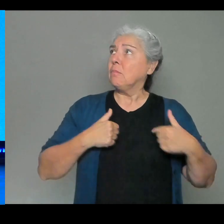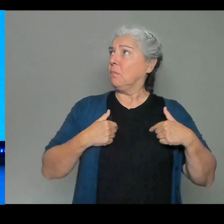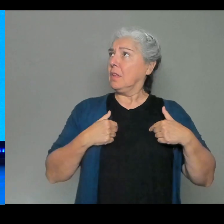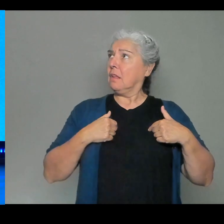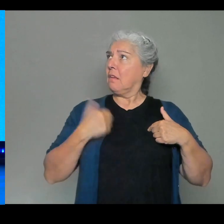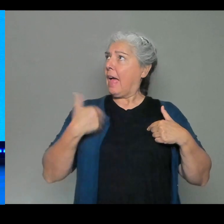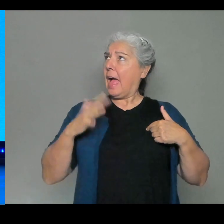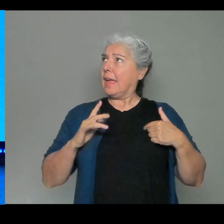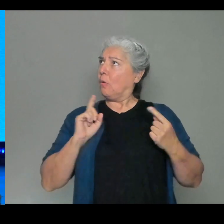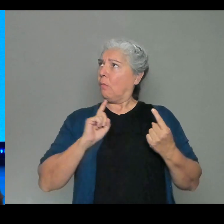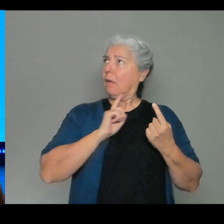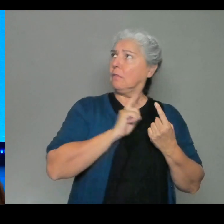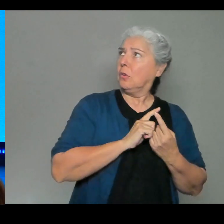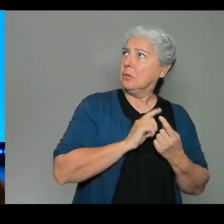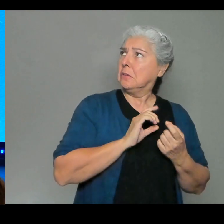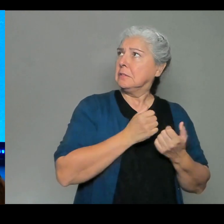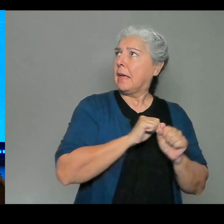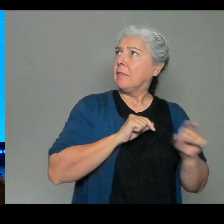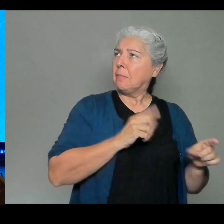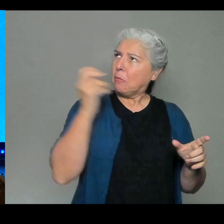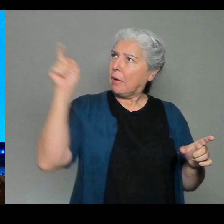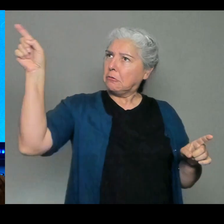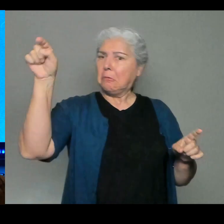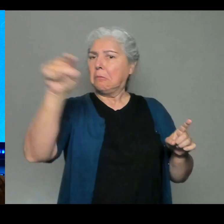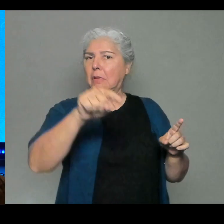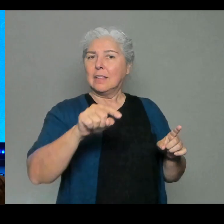ain't saying nothing to them. Okay, so